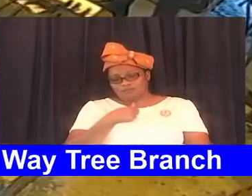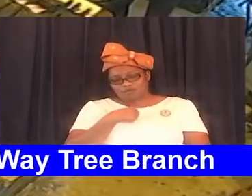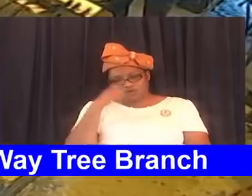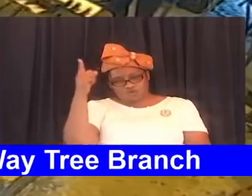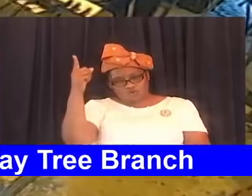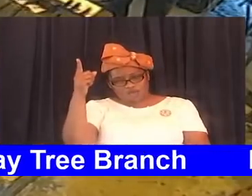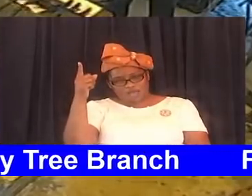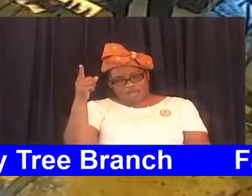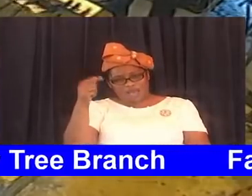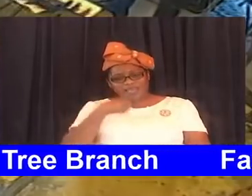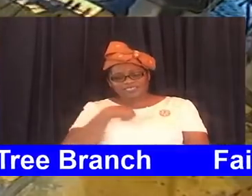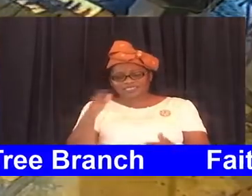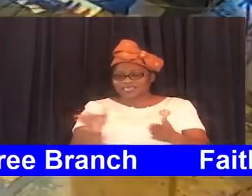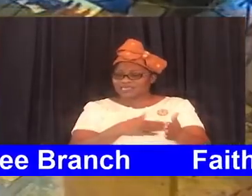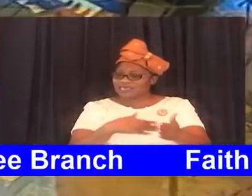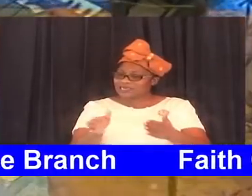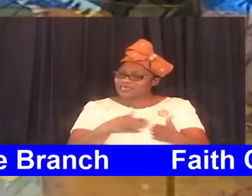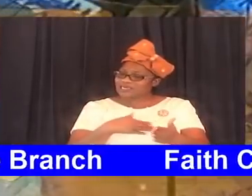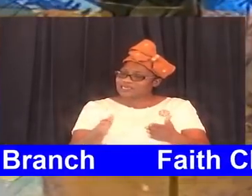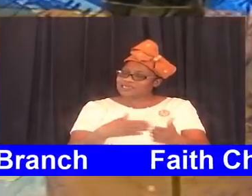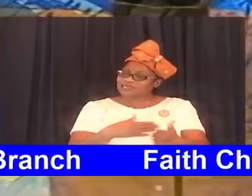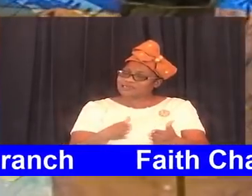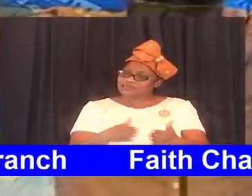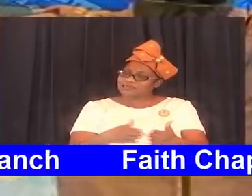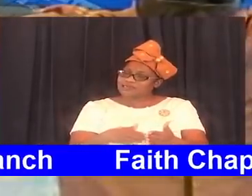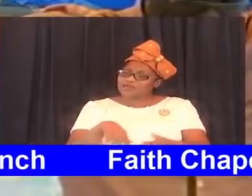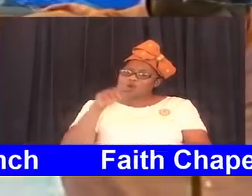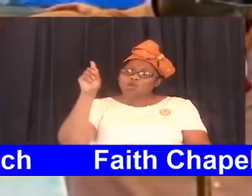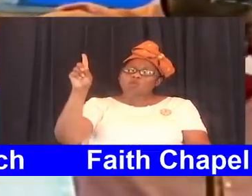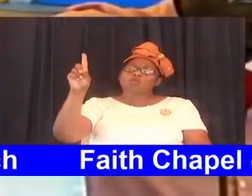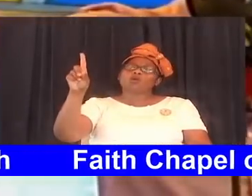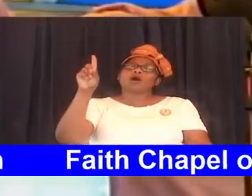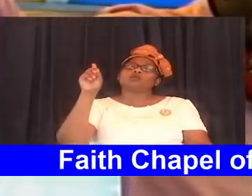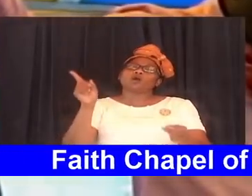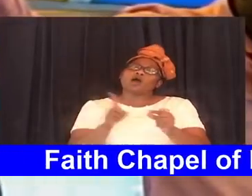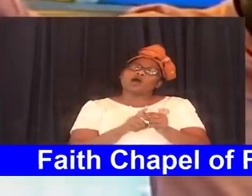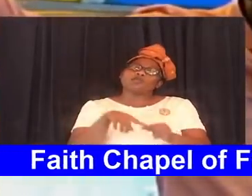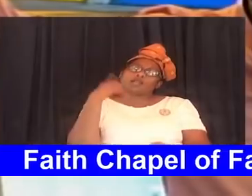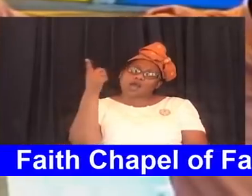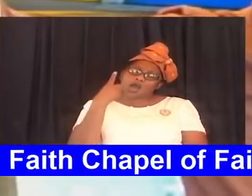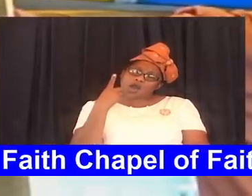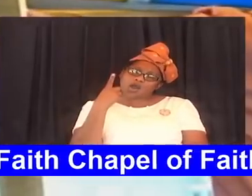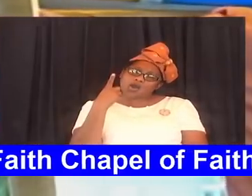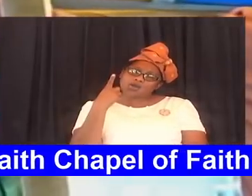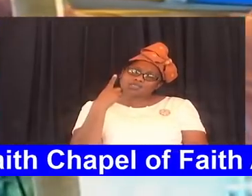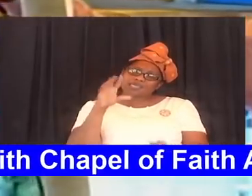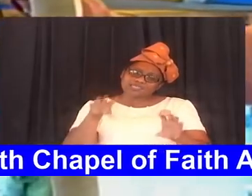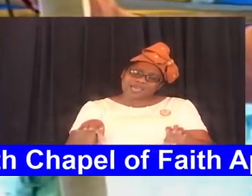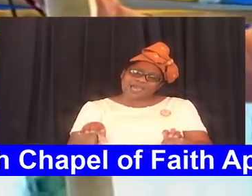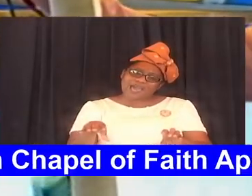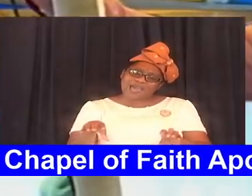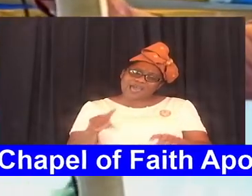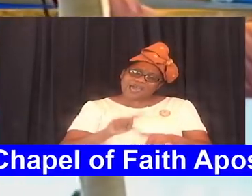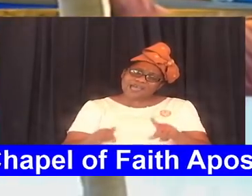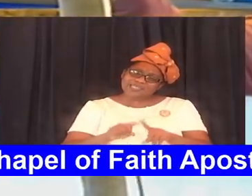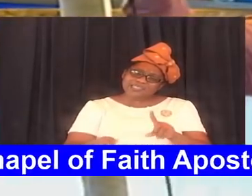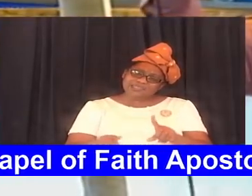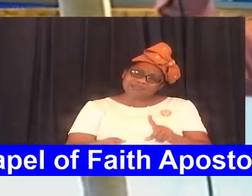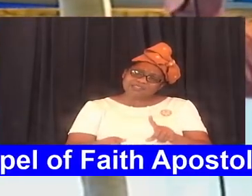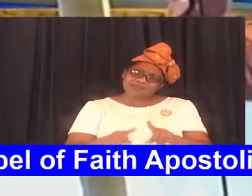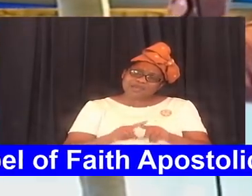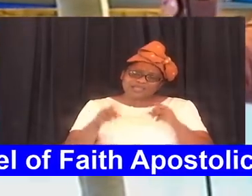for you. I sing. Sing it. My word alone just